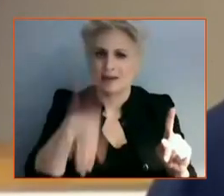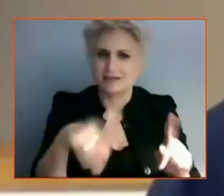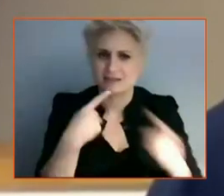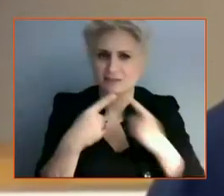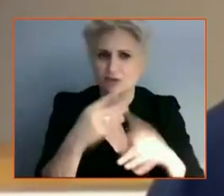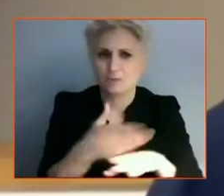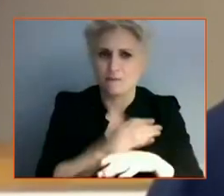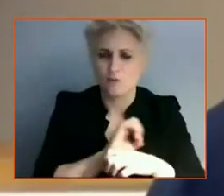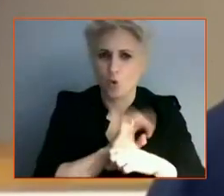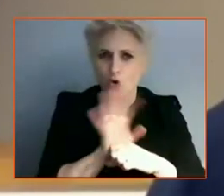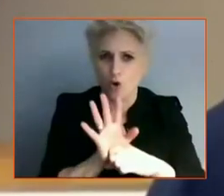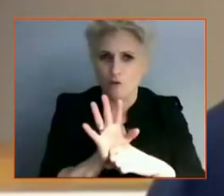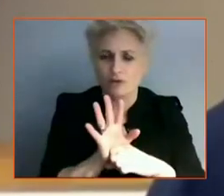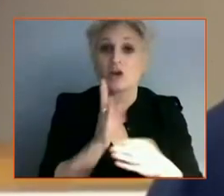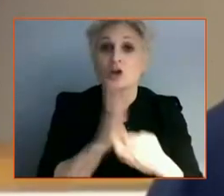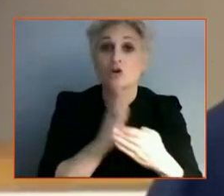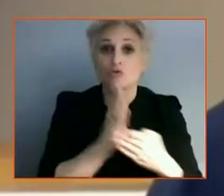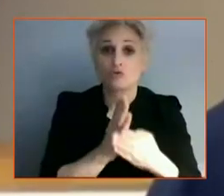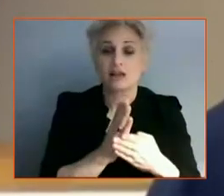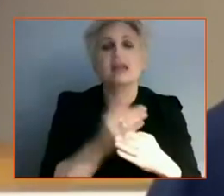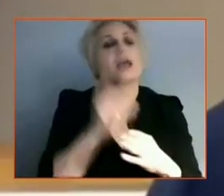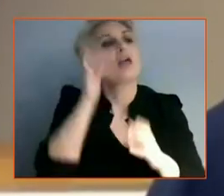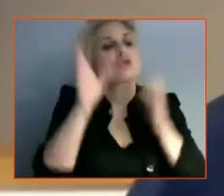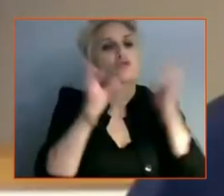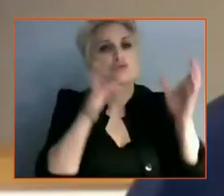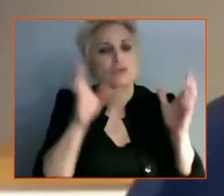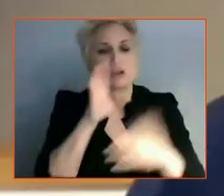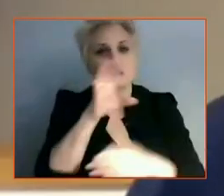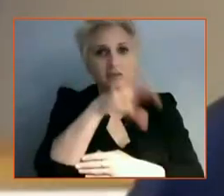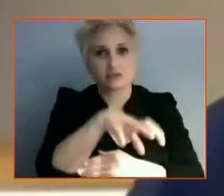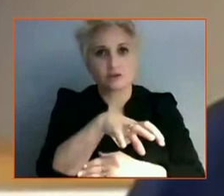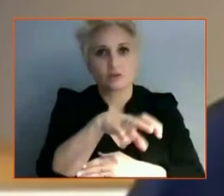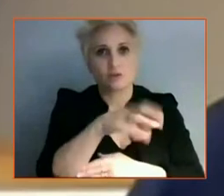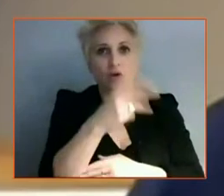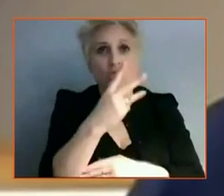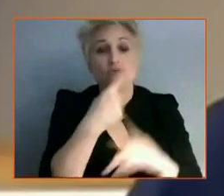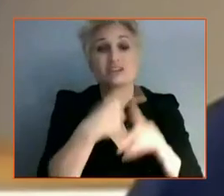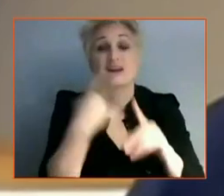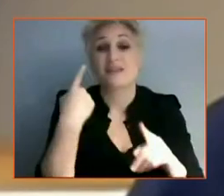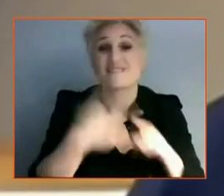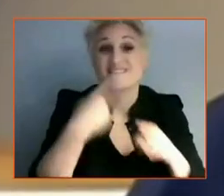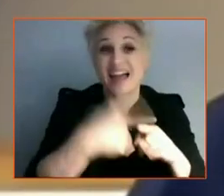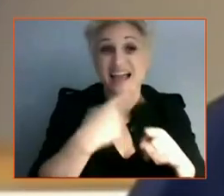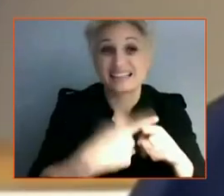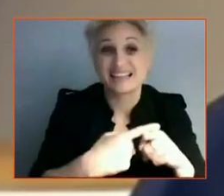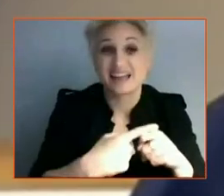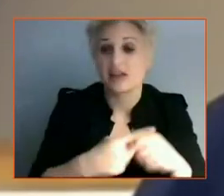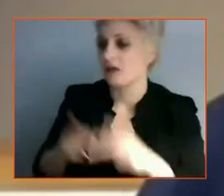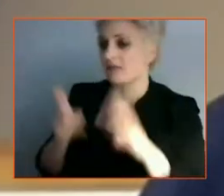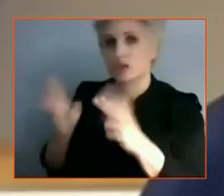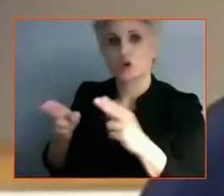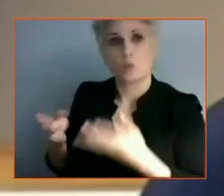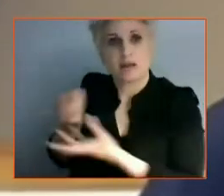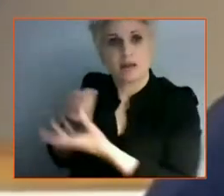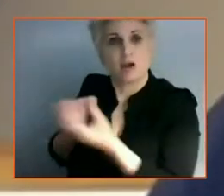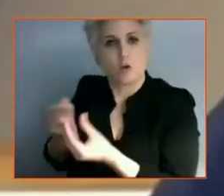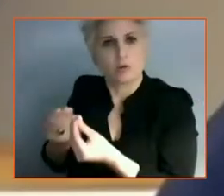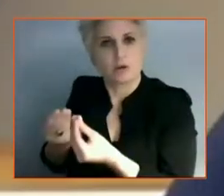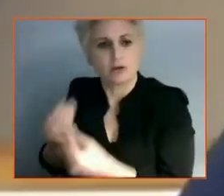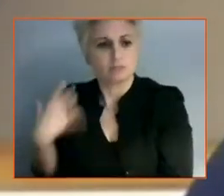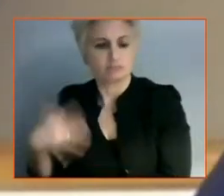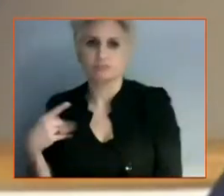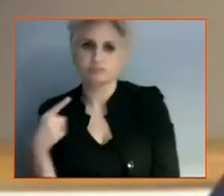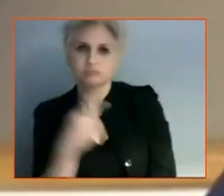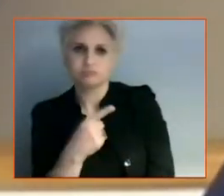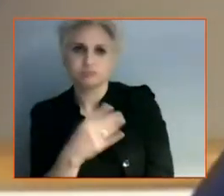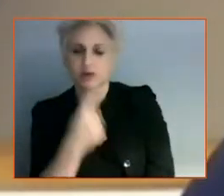so it might have changed, but the creative sector in terms of employment was 3 times faster than the ordinary economy. And I think there's some huge opportunities for young people in